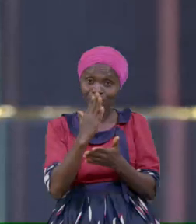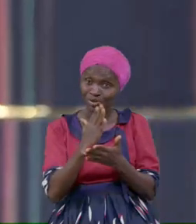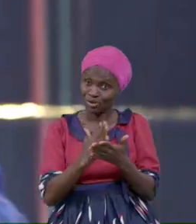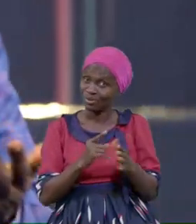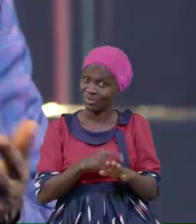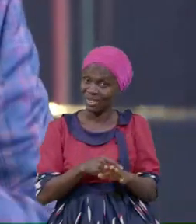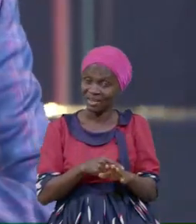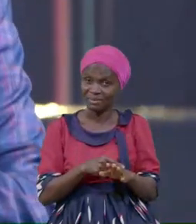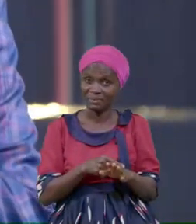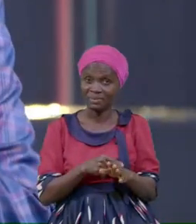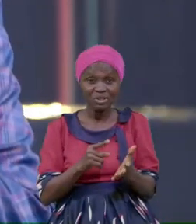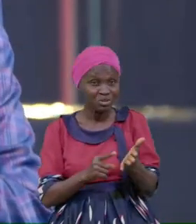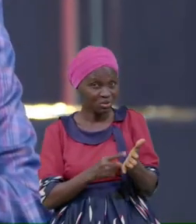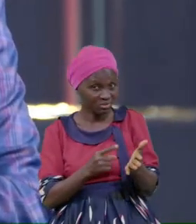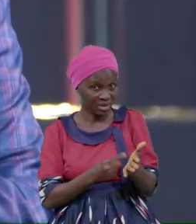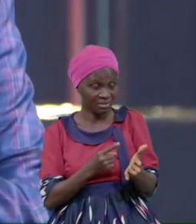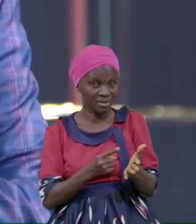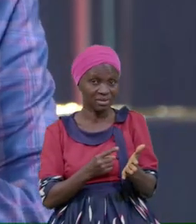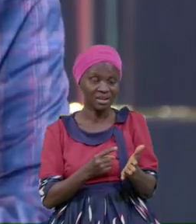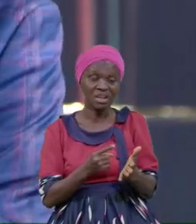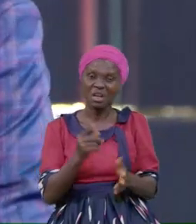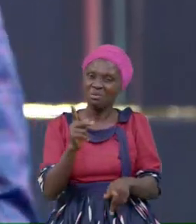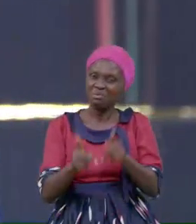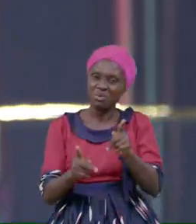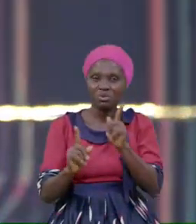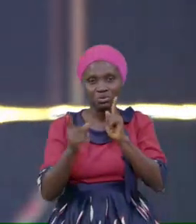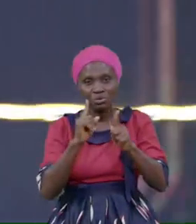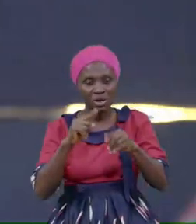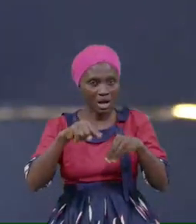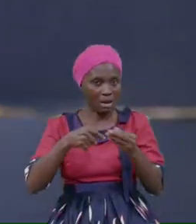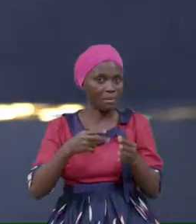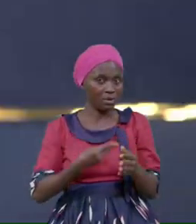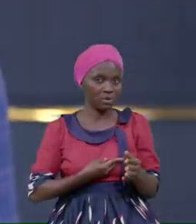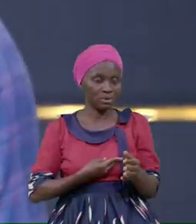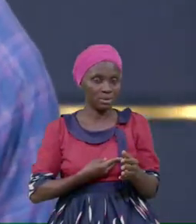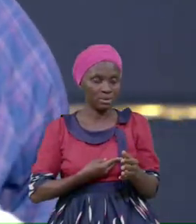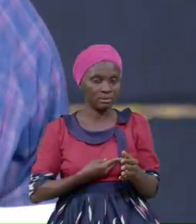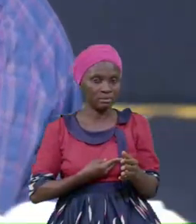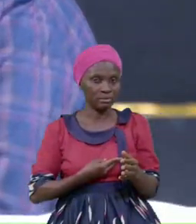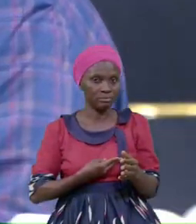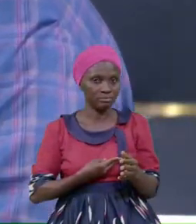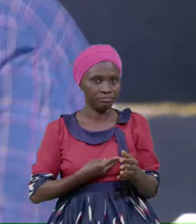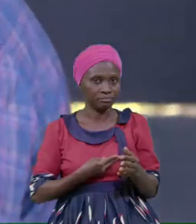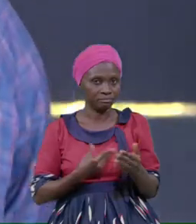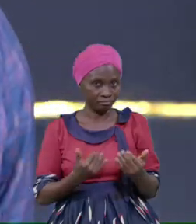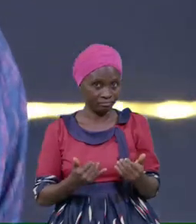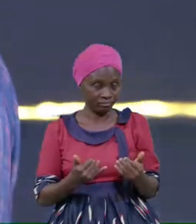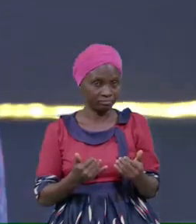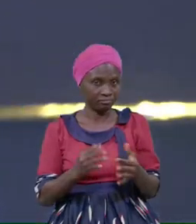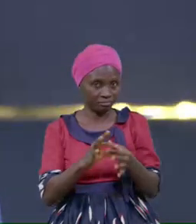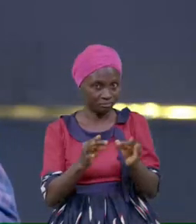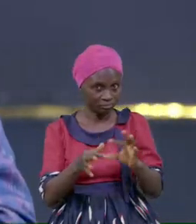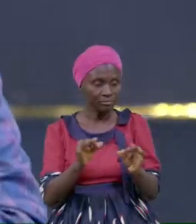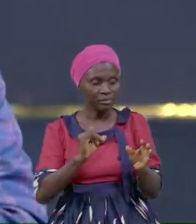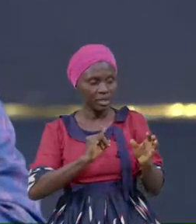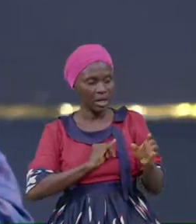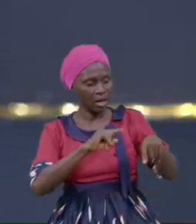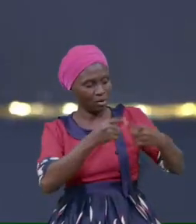talk about us. I went to a particular place, and it